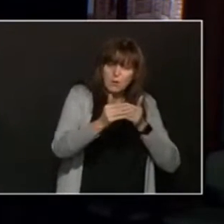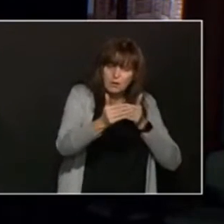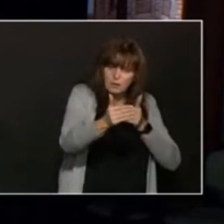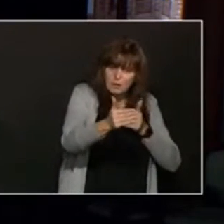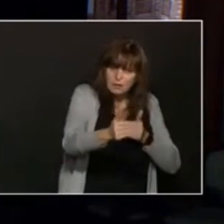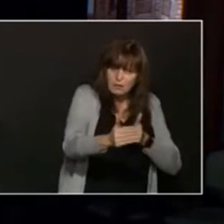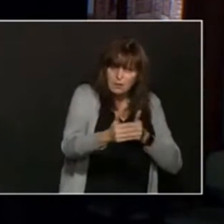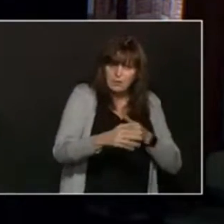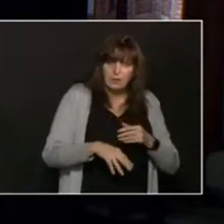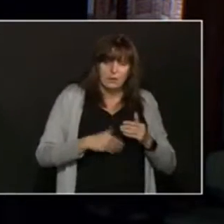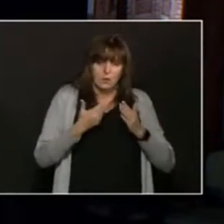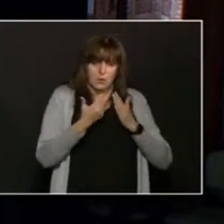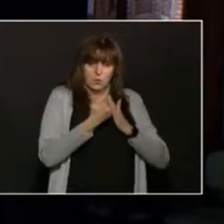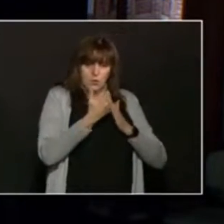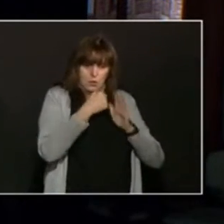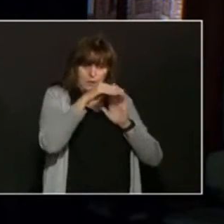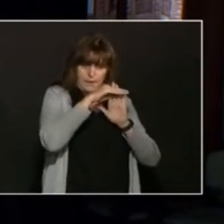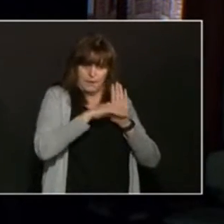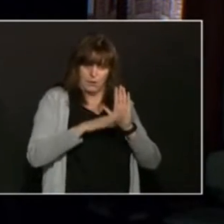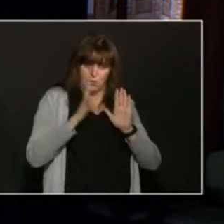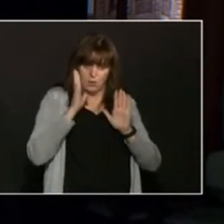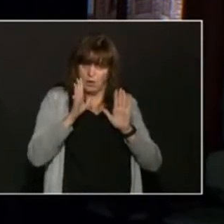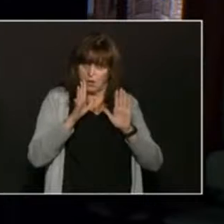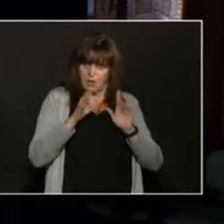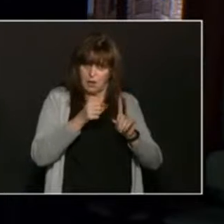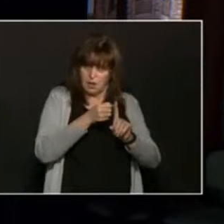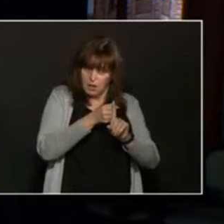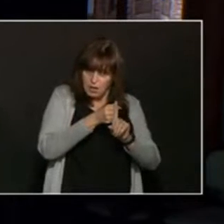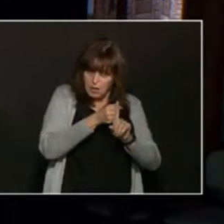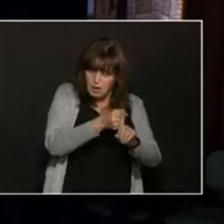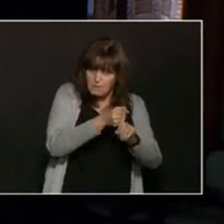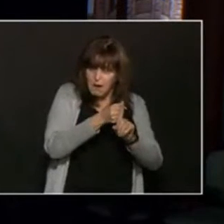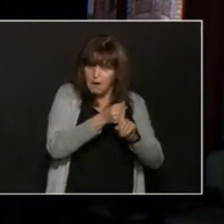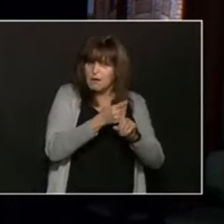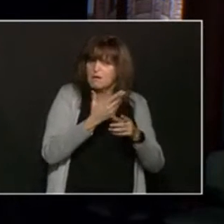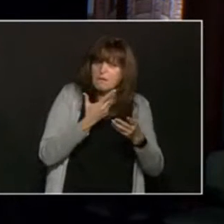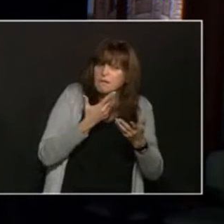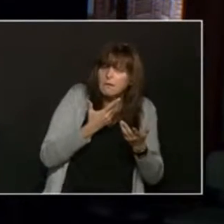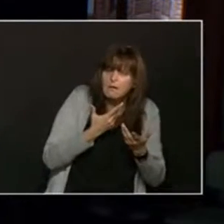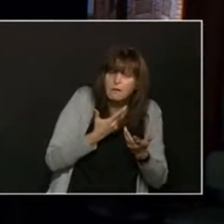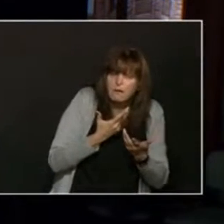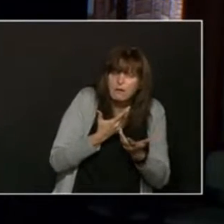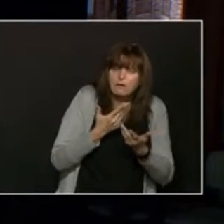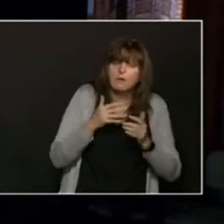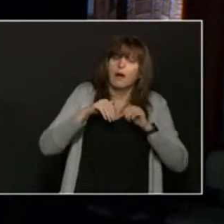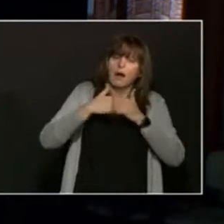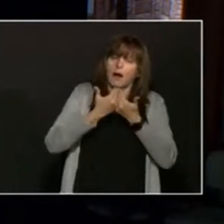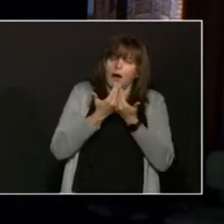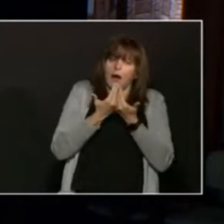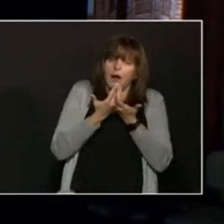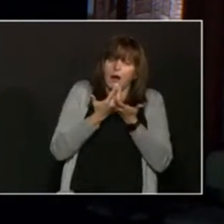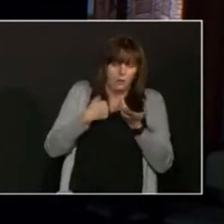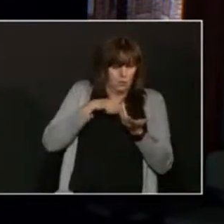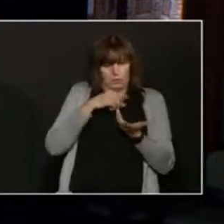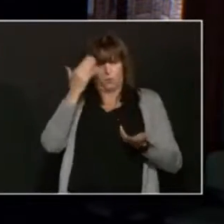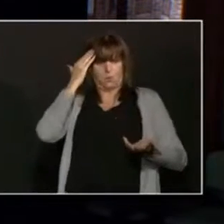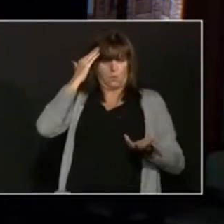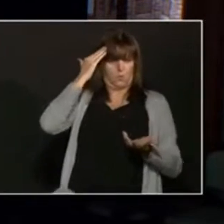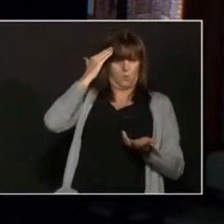any effect, where do you predict in that period that we will actually see the growth rate